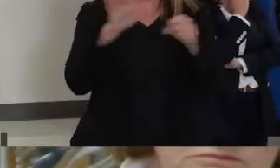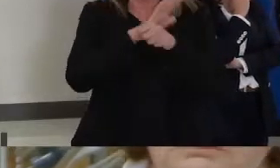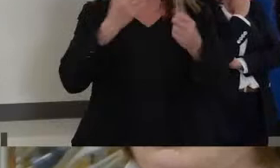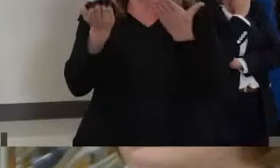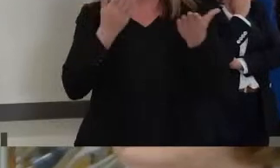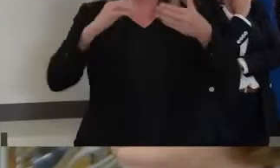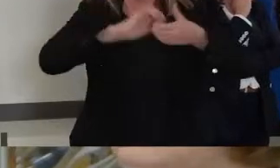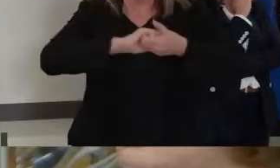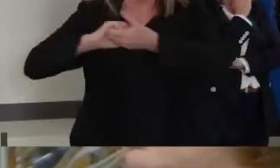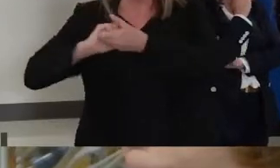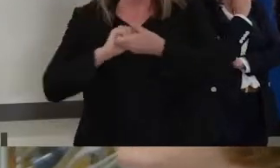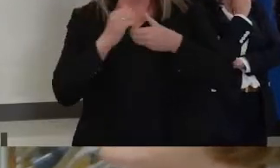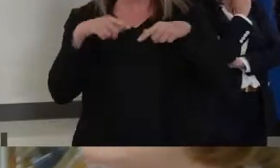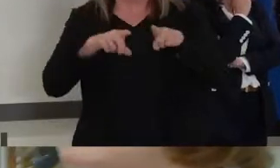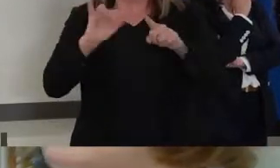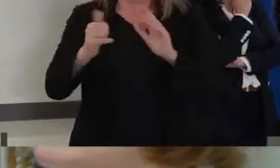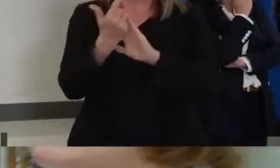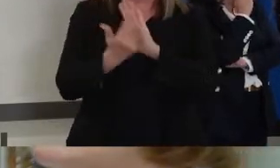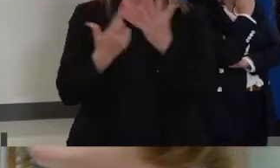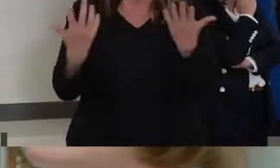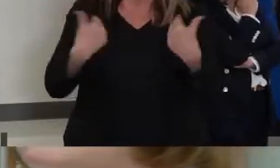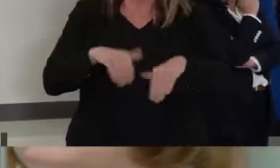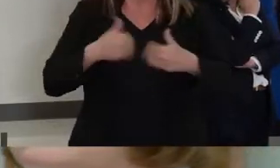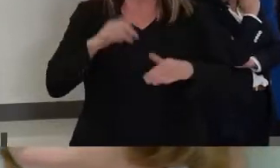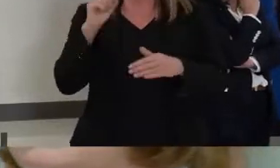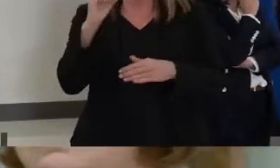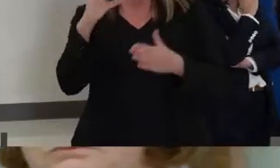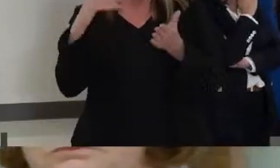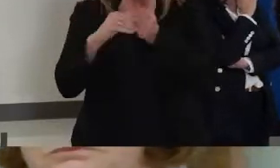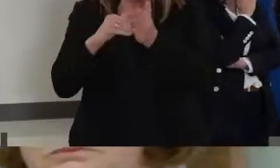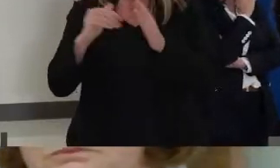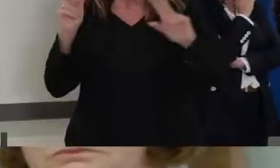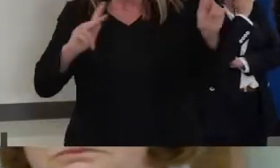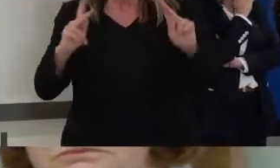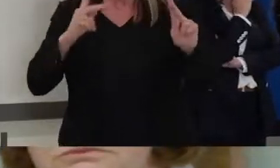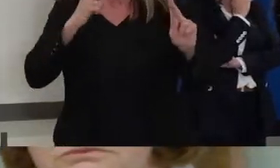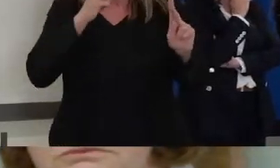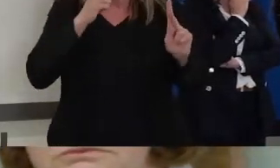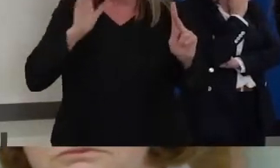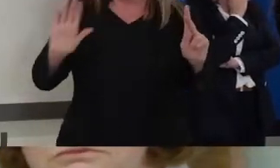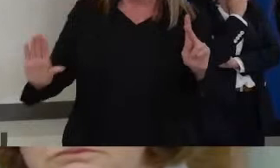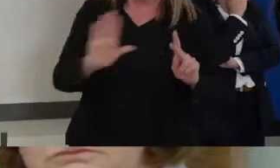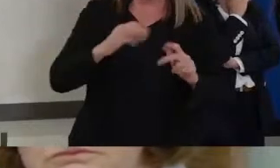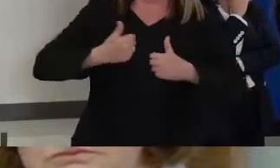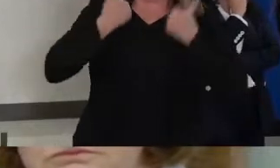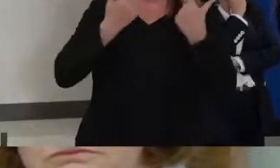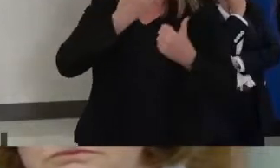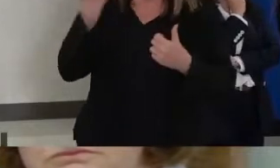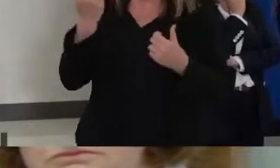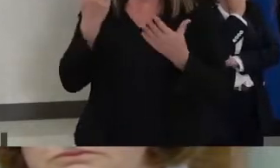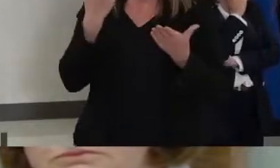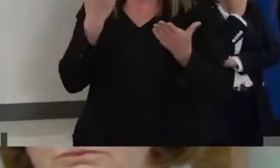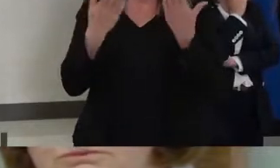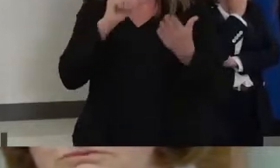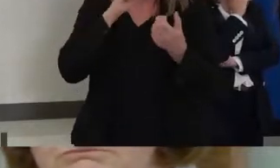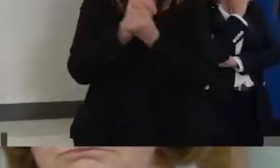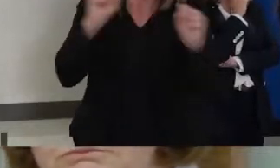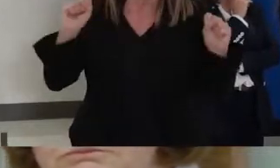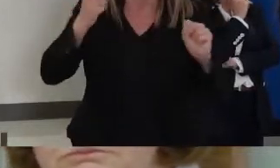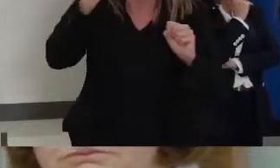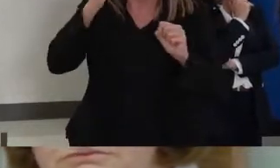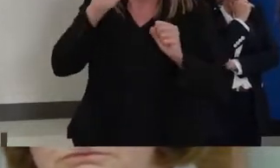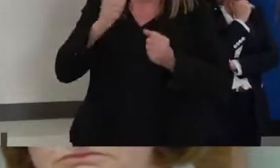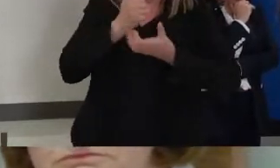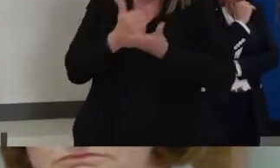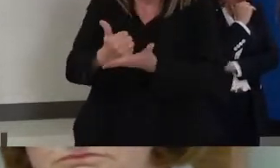the course of the act. Those are 100,000 people whose lives are much better, if not saved, because of that intervention.